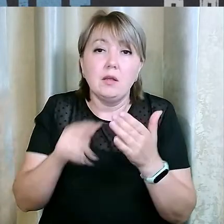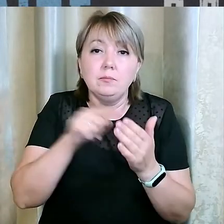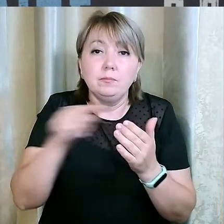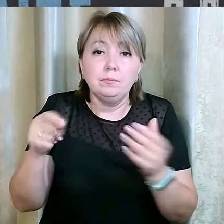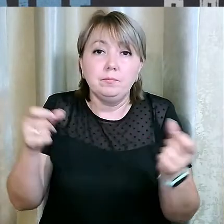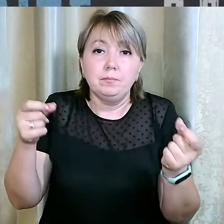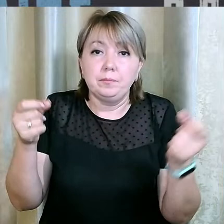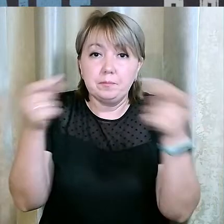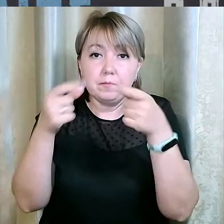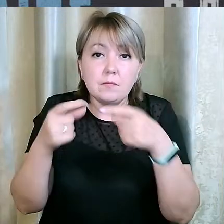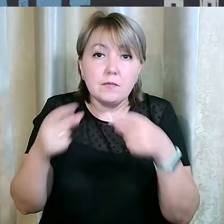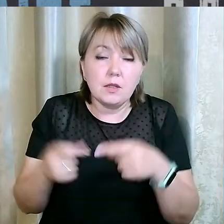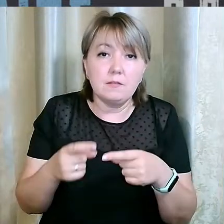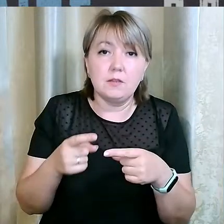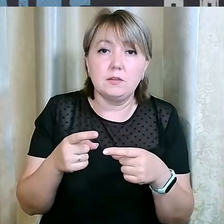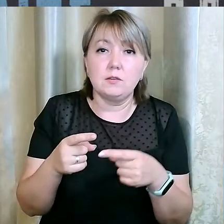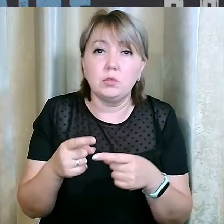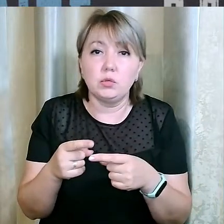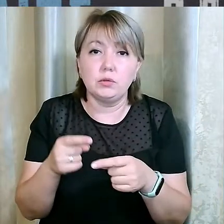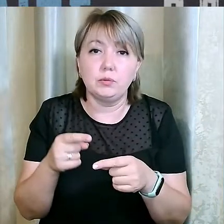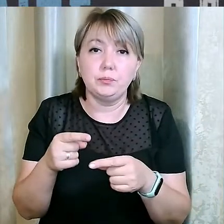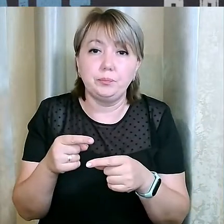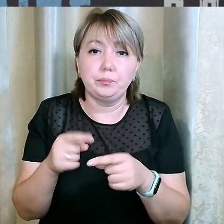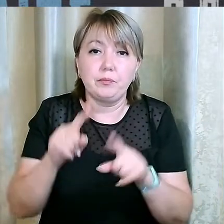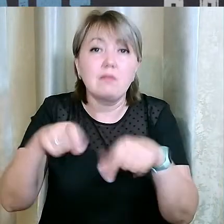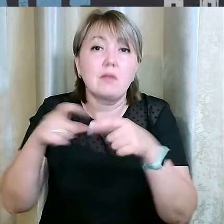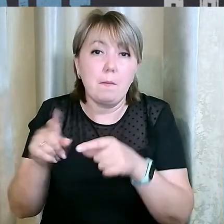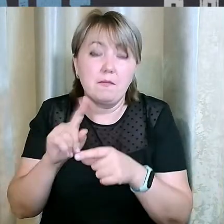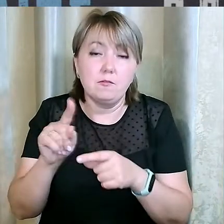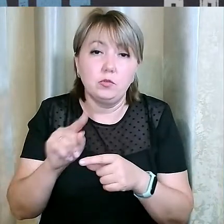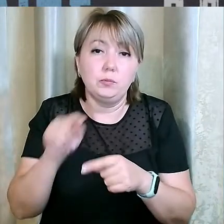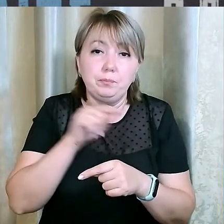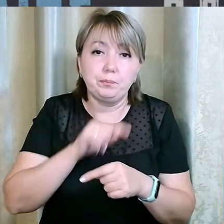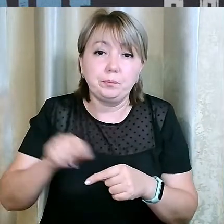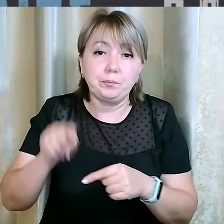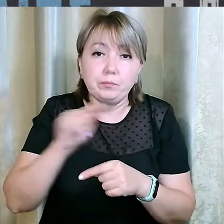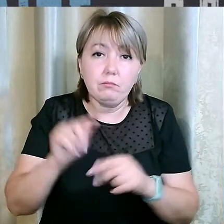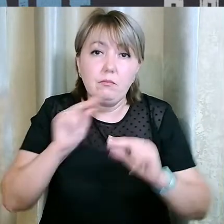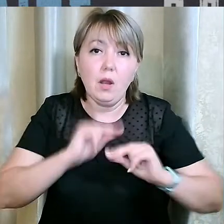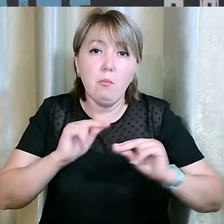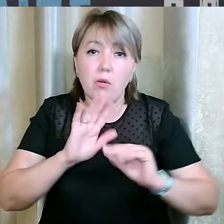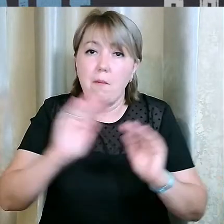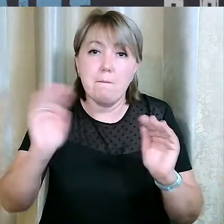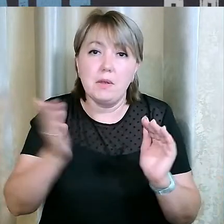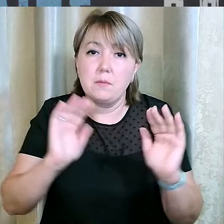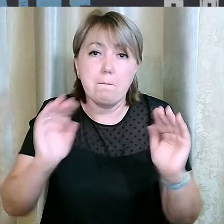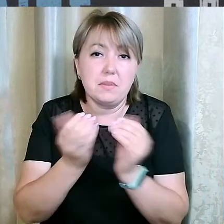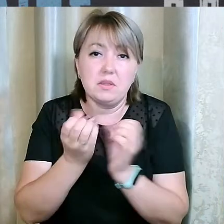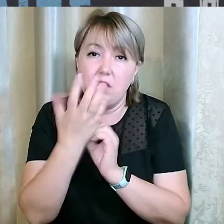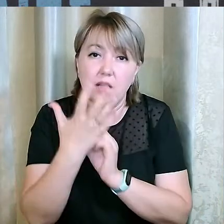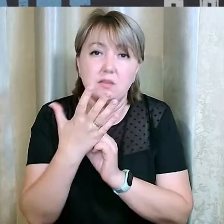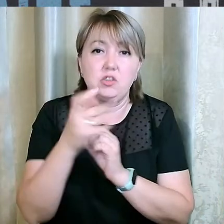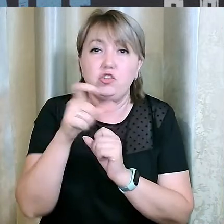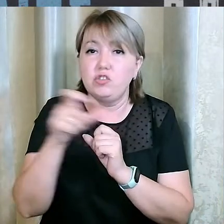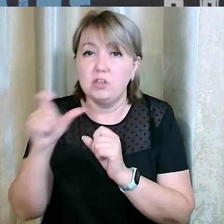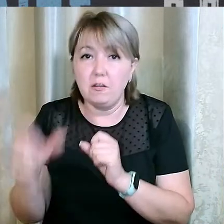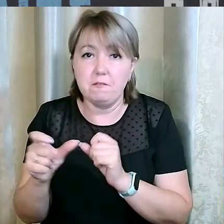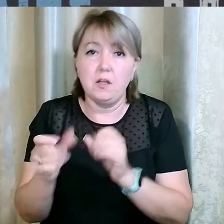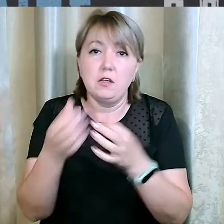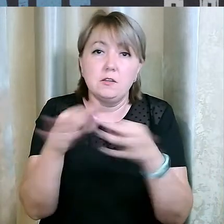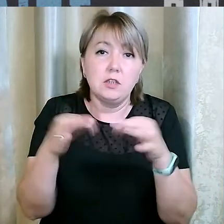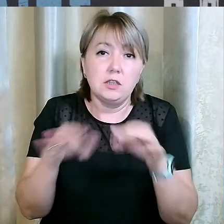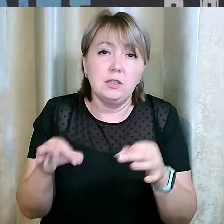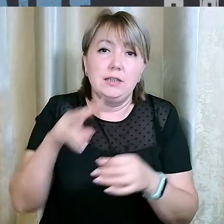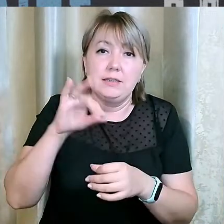of salary tax, arrears, availability of cultivated agricultural land on the area of perennial plantings